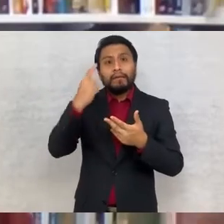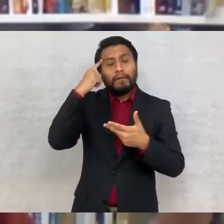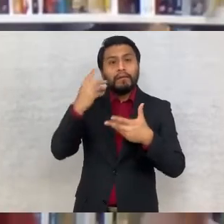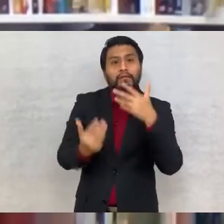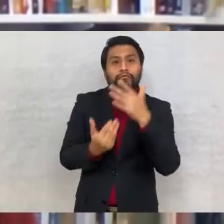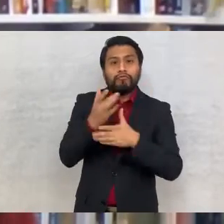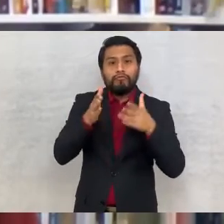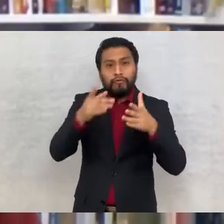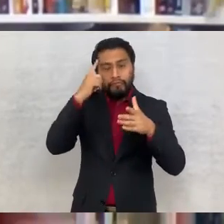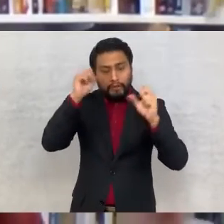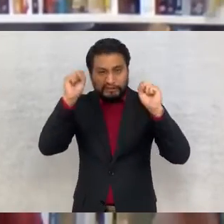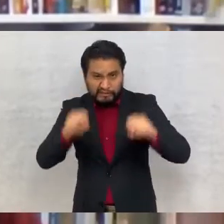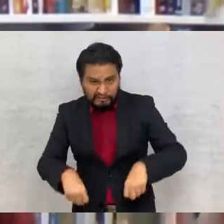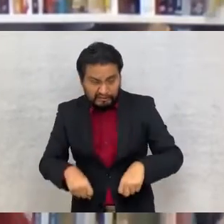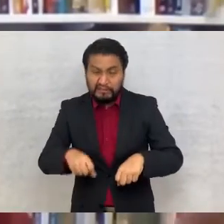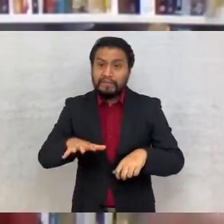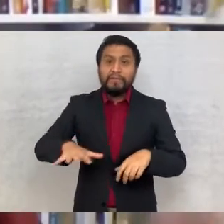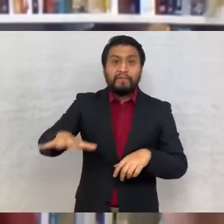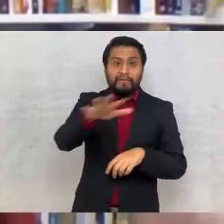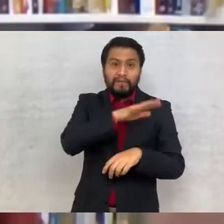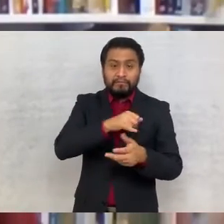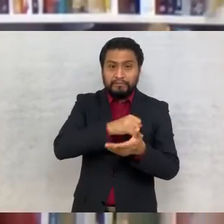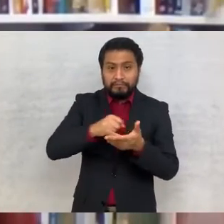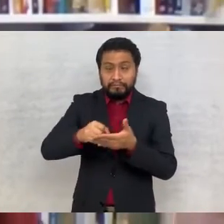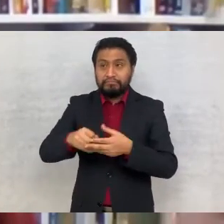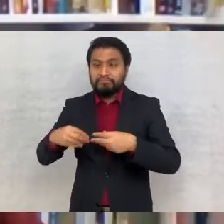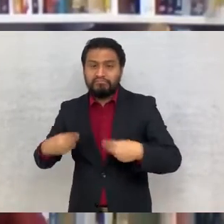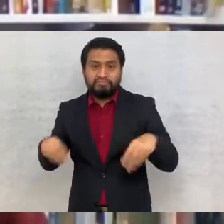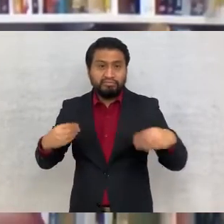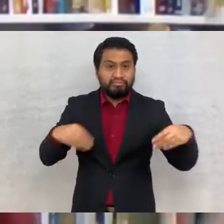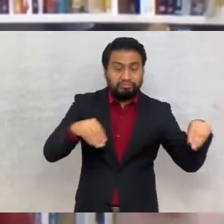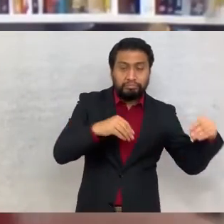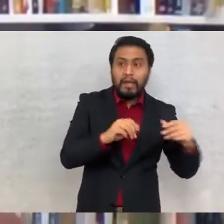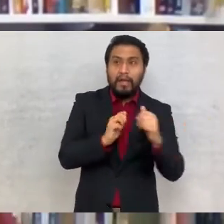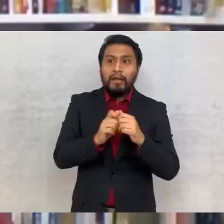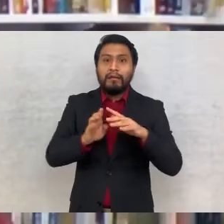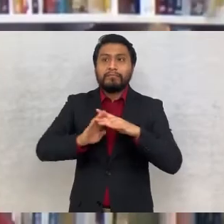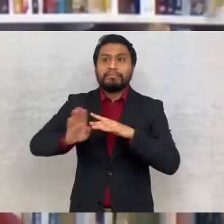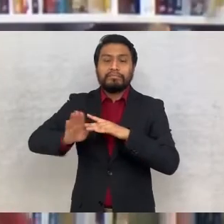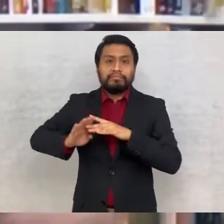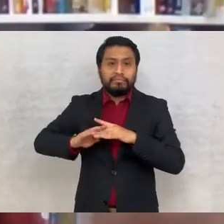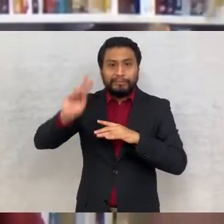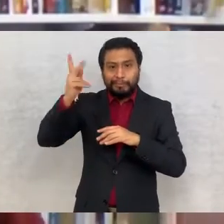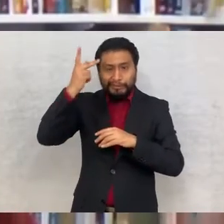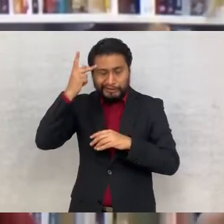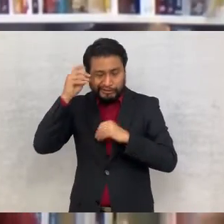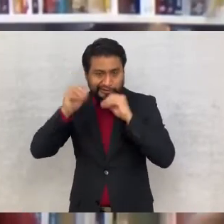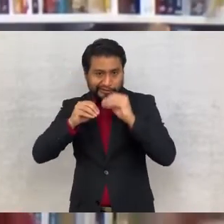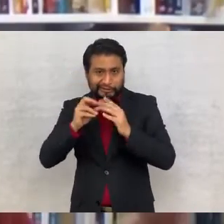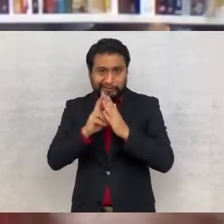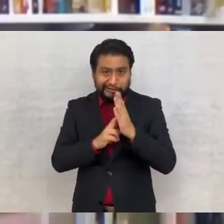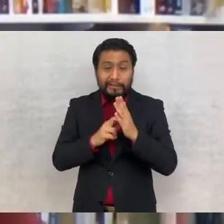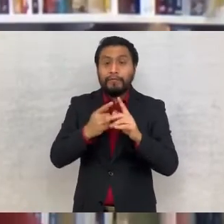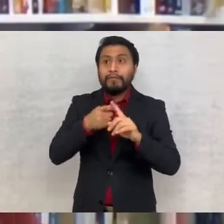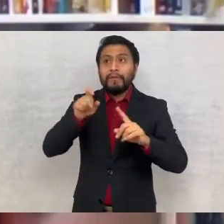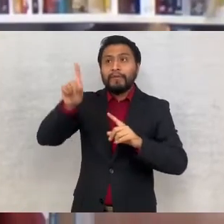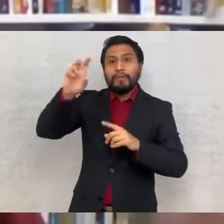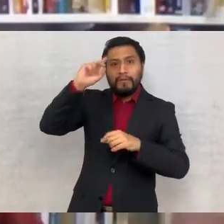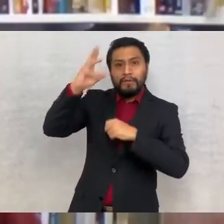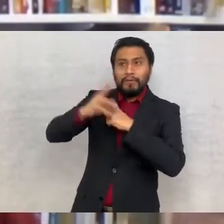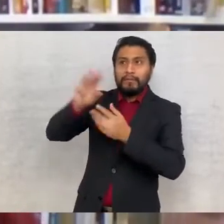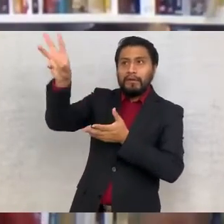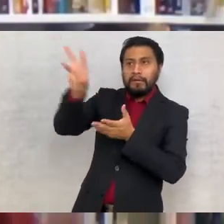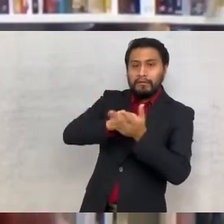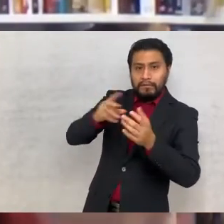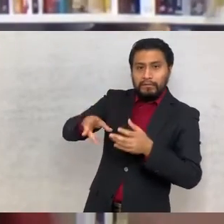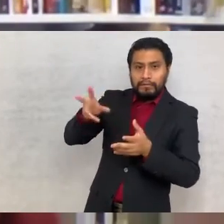the development of new modes of agricultural production and generated an intense migration policy, directed especially at bringing in settlers from Europe